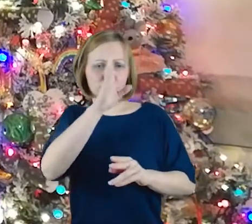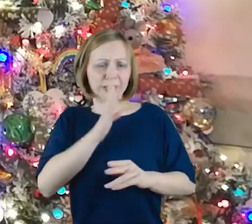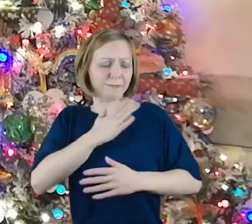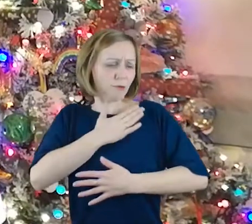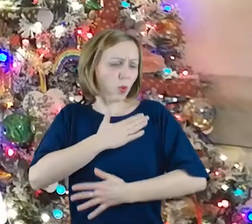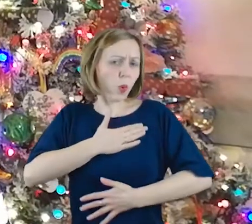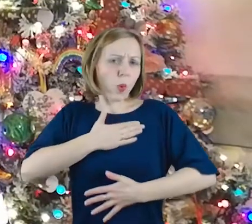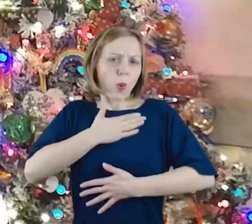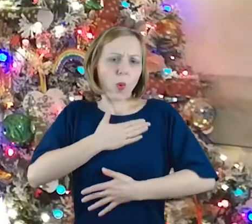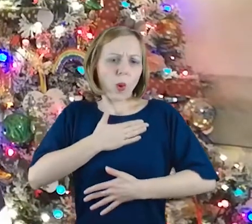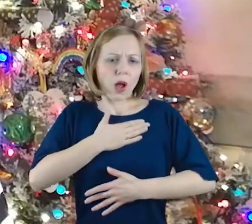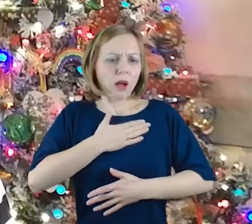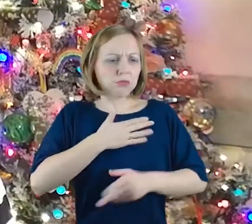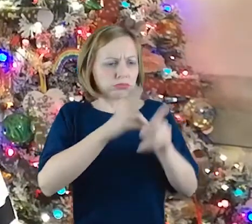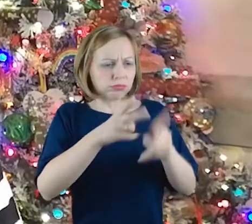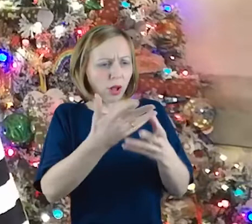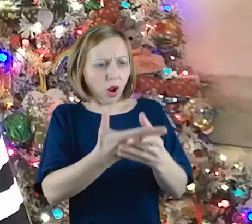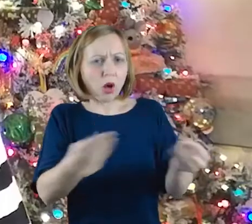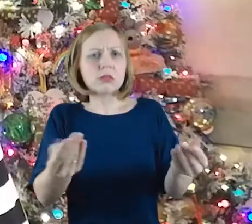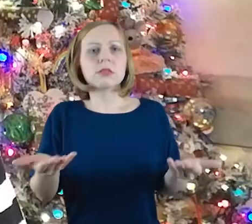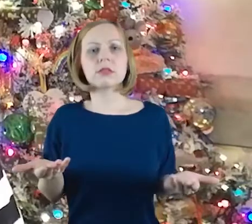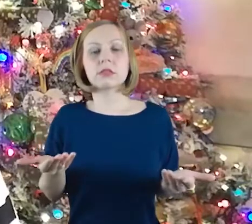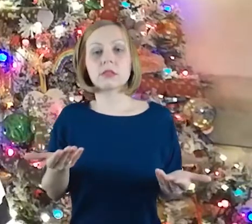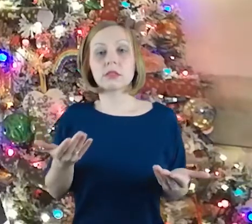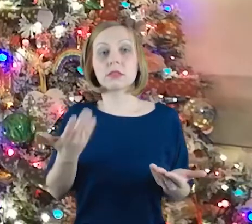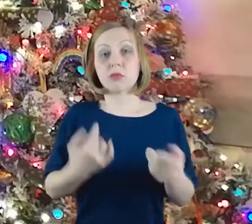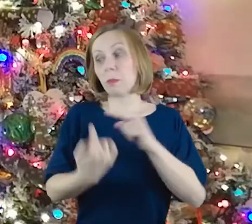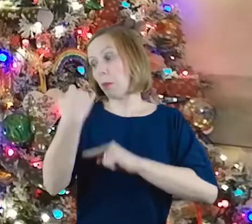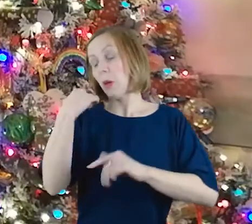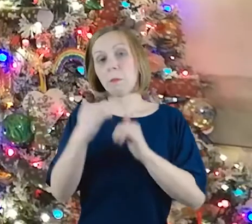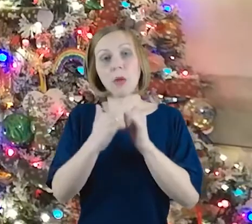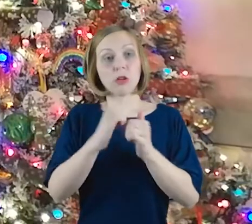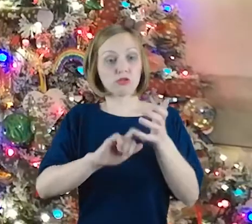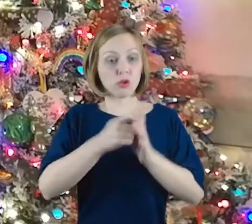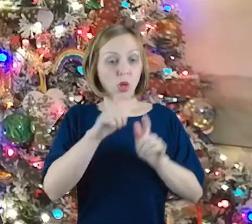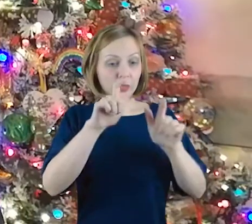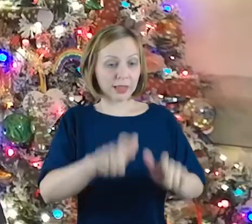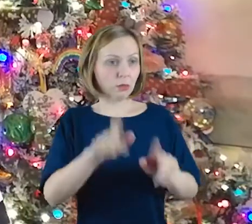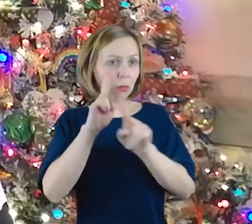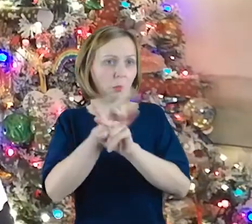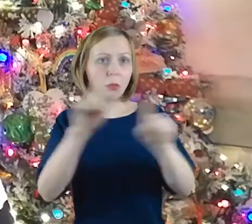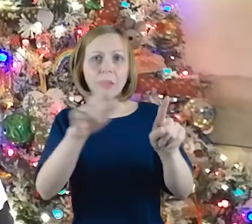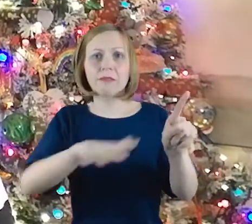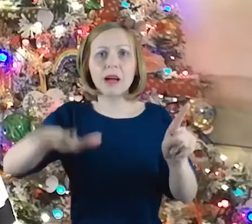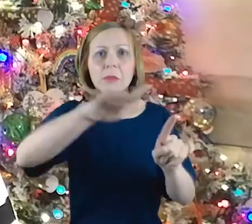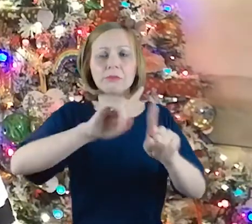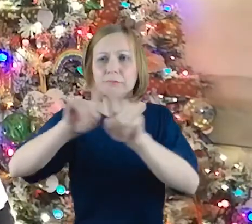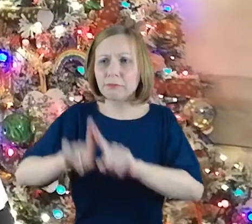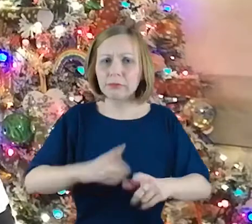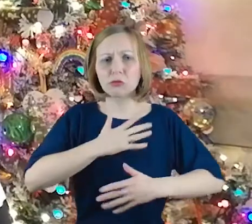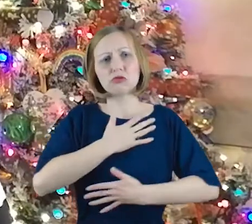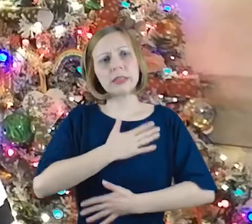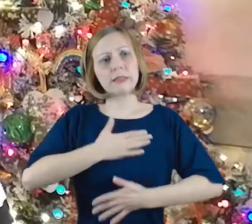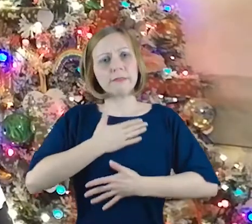bereavement. And since the first lockdown, I have watched families grieve in so many different circumstances and